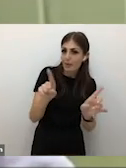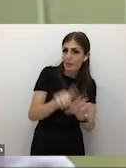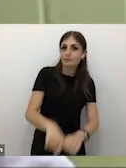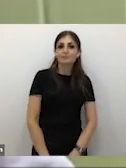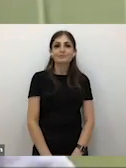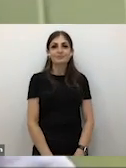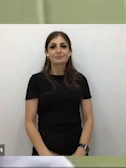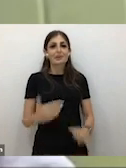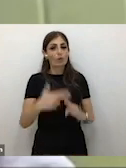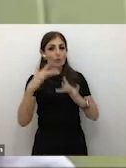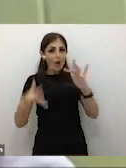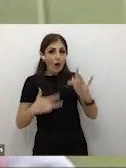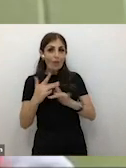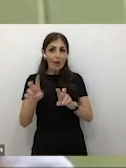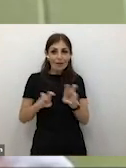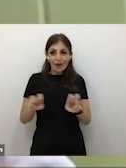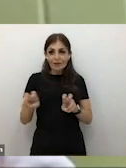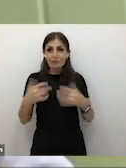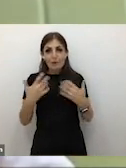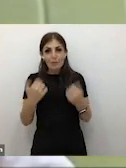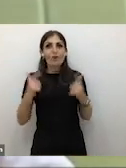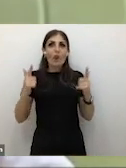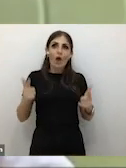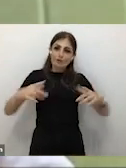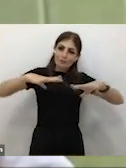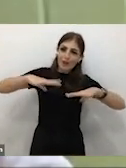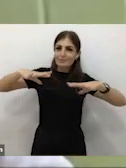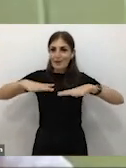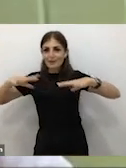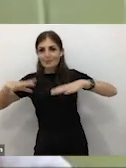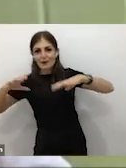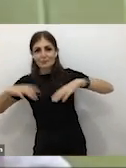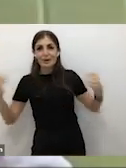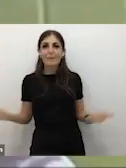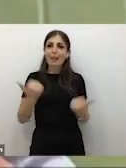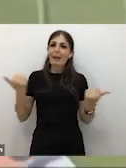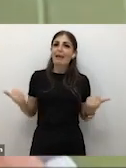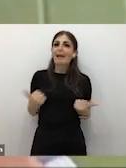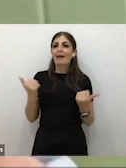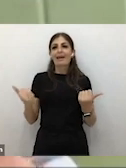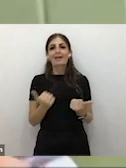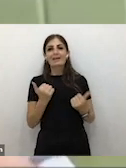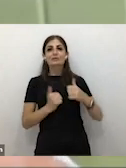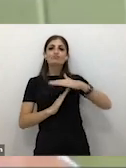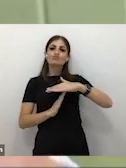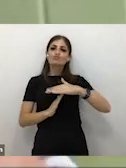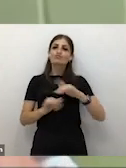the online activities, we will have lots of breaks. We'll make sure there's plenty of downtime and lots of different ways to connect in a big group, in